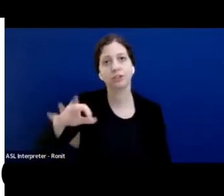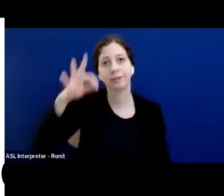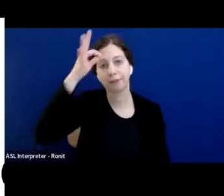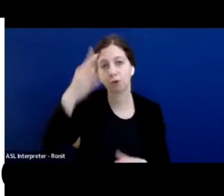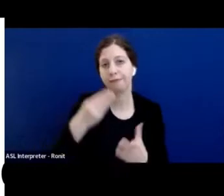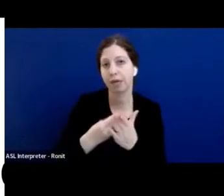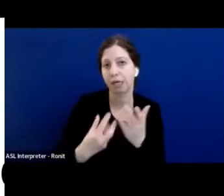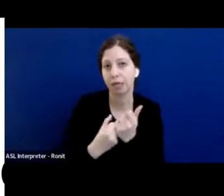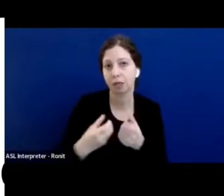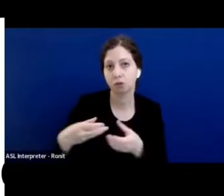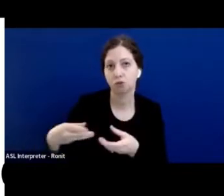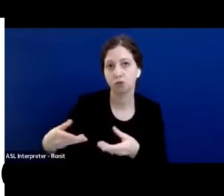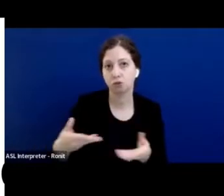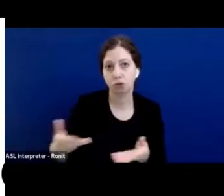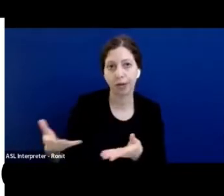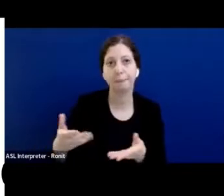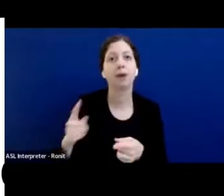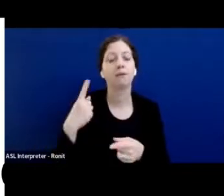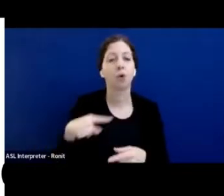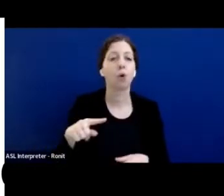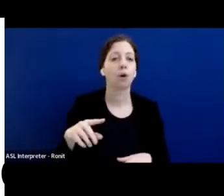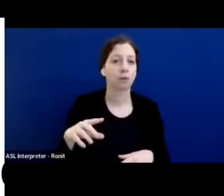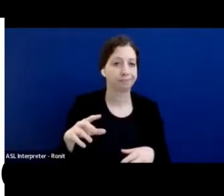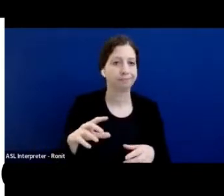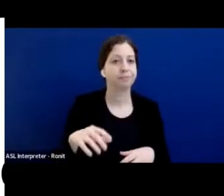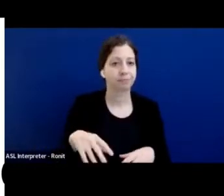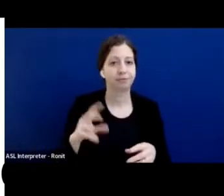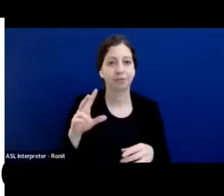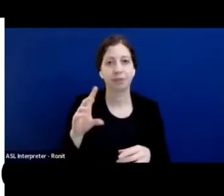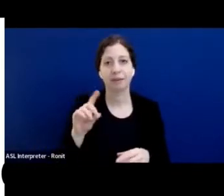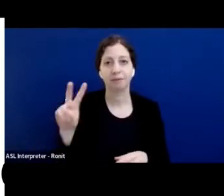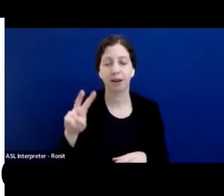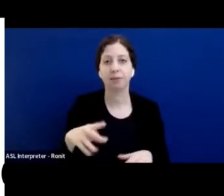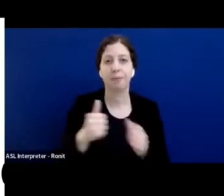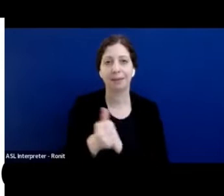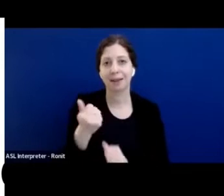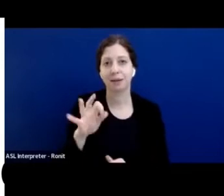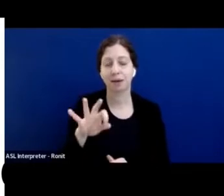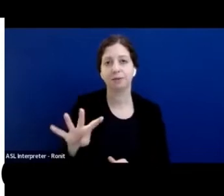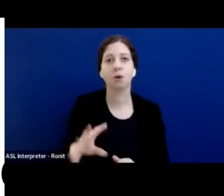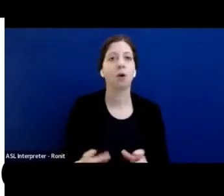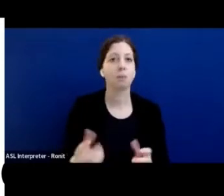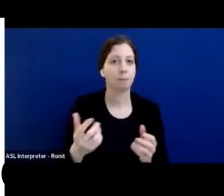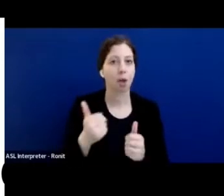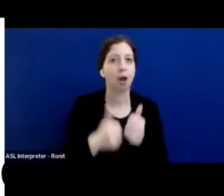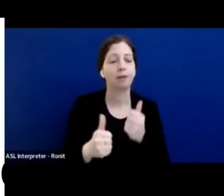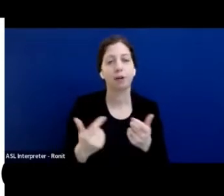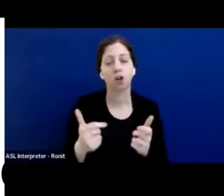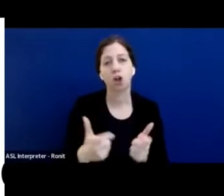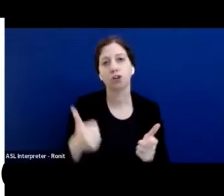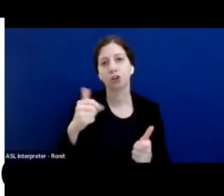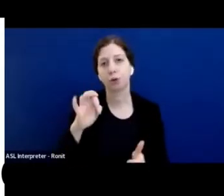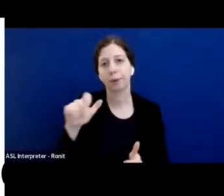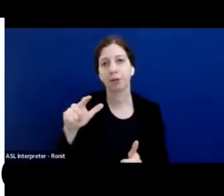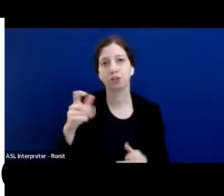funding stream for domestic violence programs, originally passed in 1994. That was a part of a larger criminal justice bill. So a lot of times